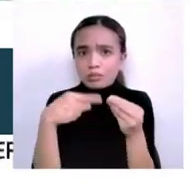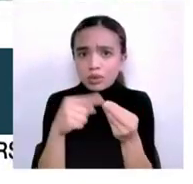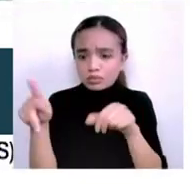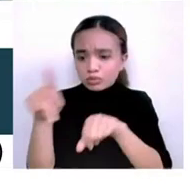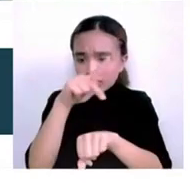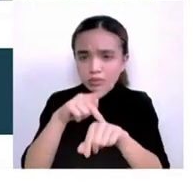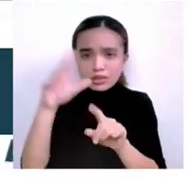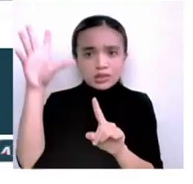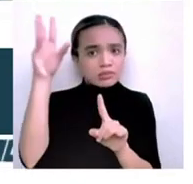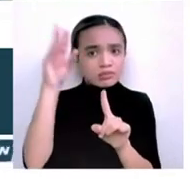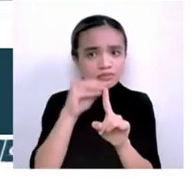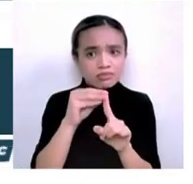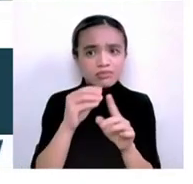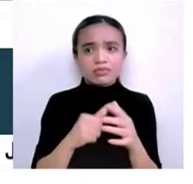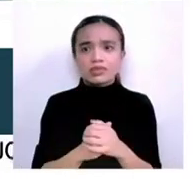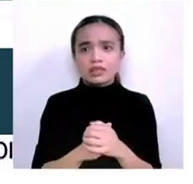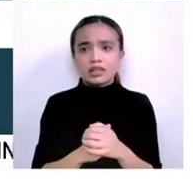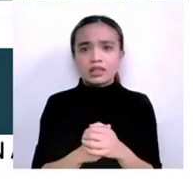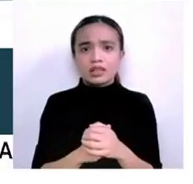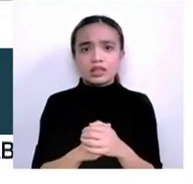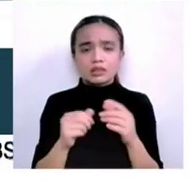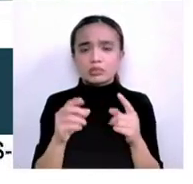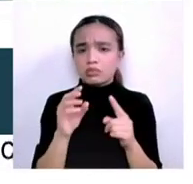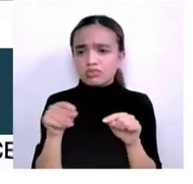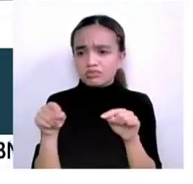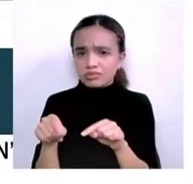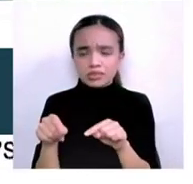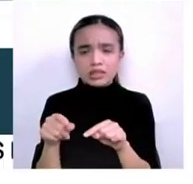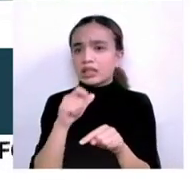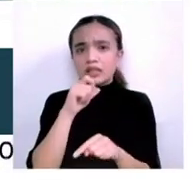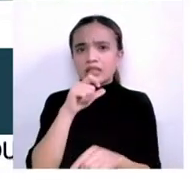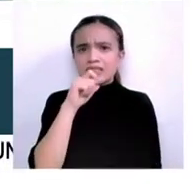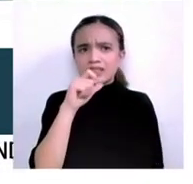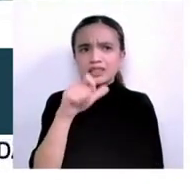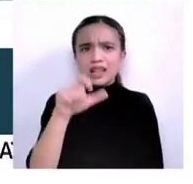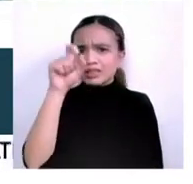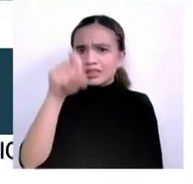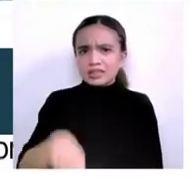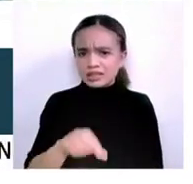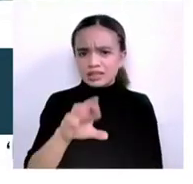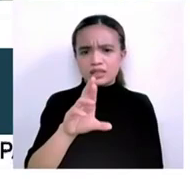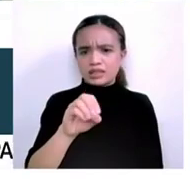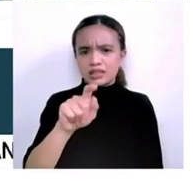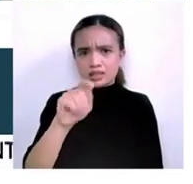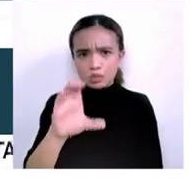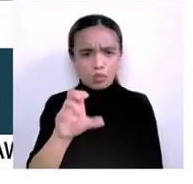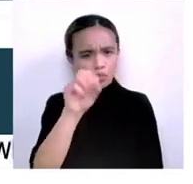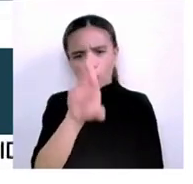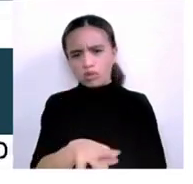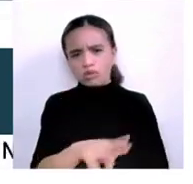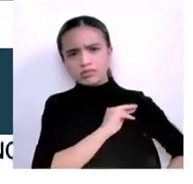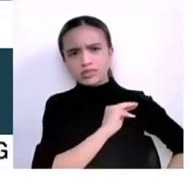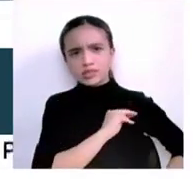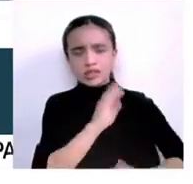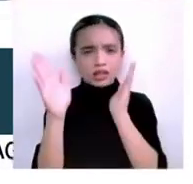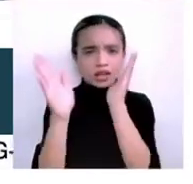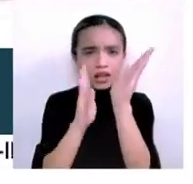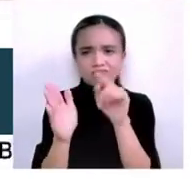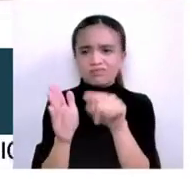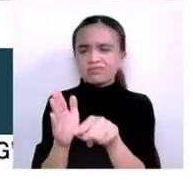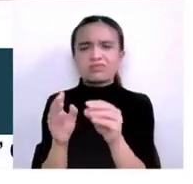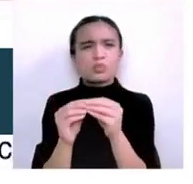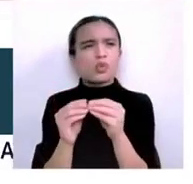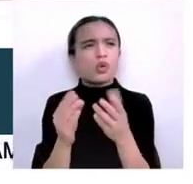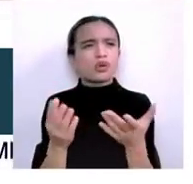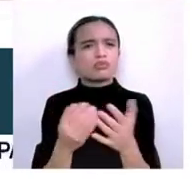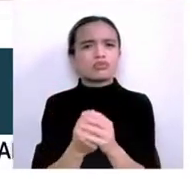more nationalism in our country, not mandatory ROTC or militarism. Promote the values and of